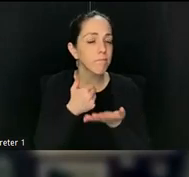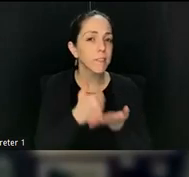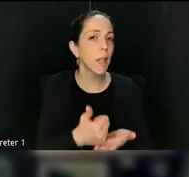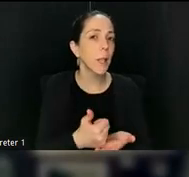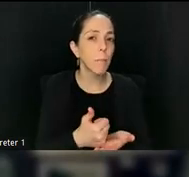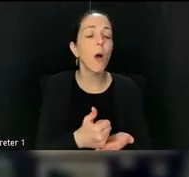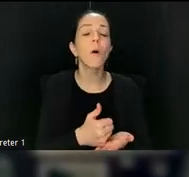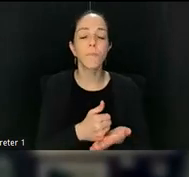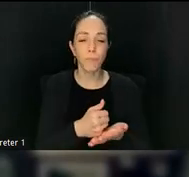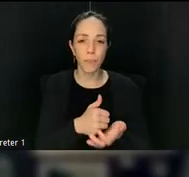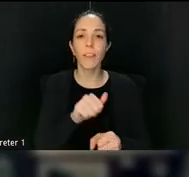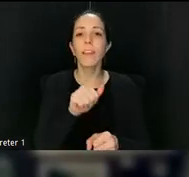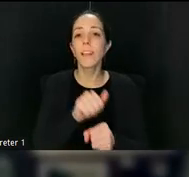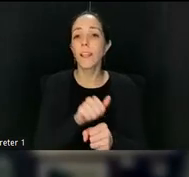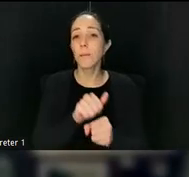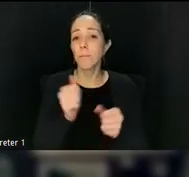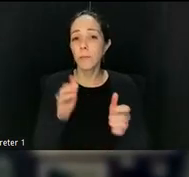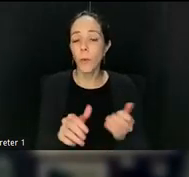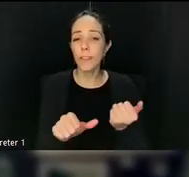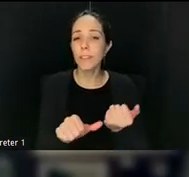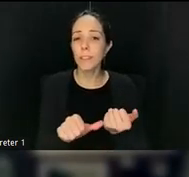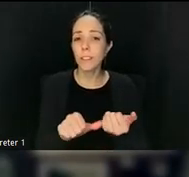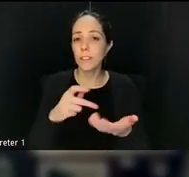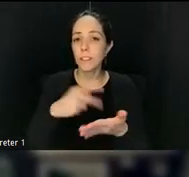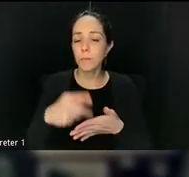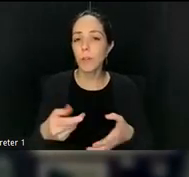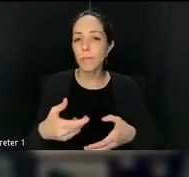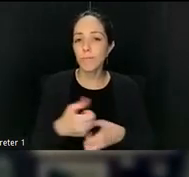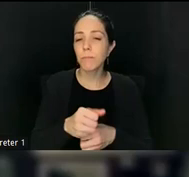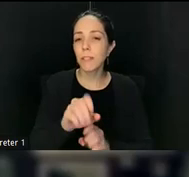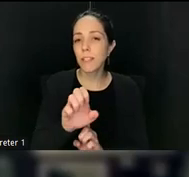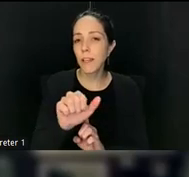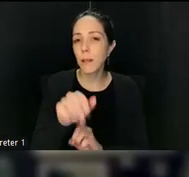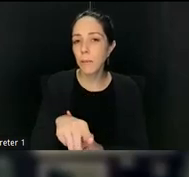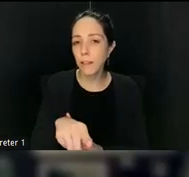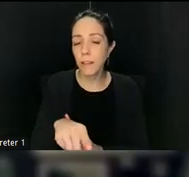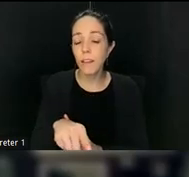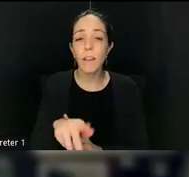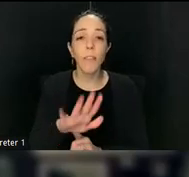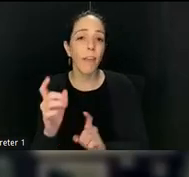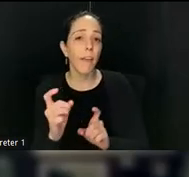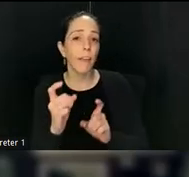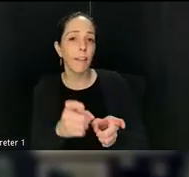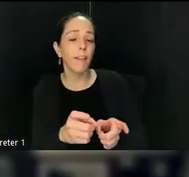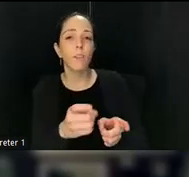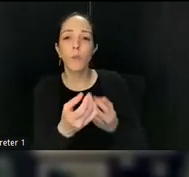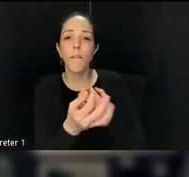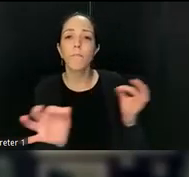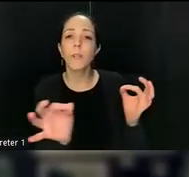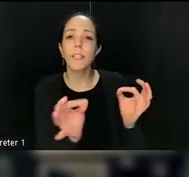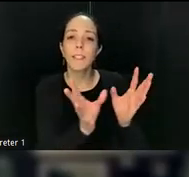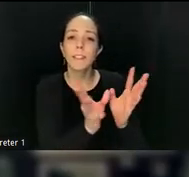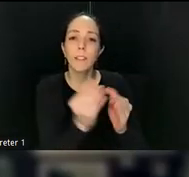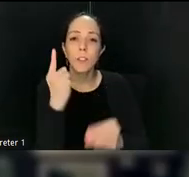employee assistance program, I think is what it's called, and they'll give you like so many free sessions for therapy or whatever.